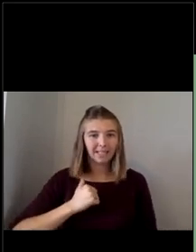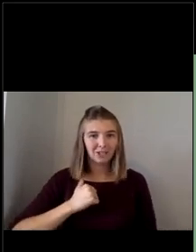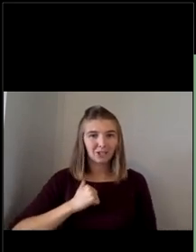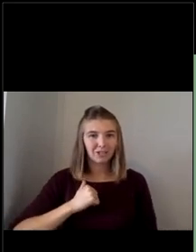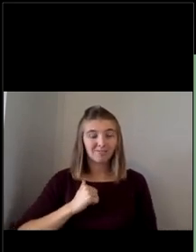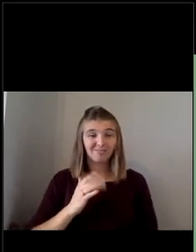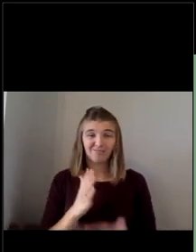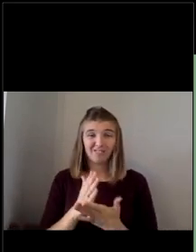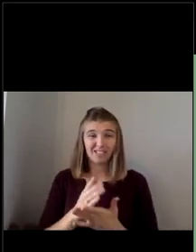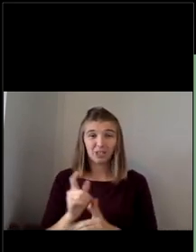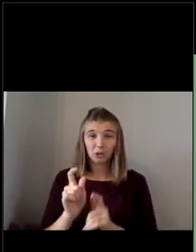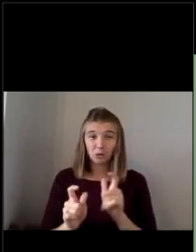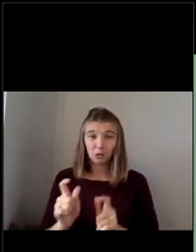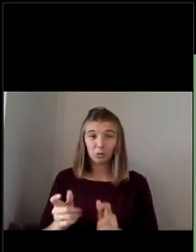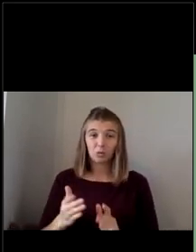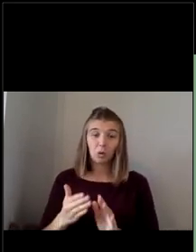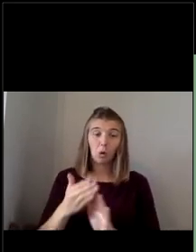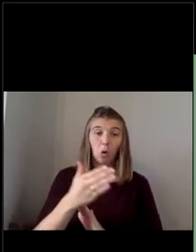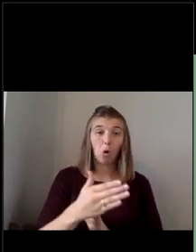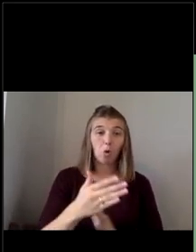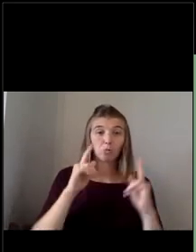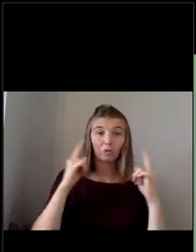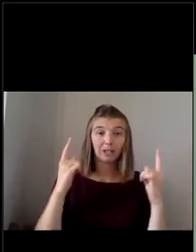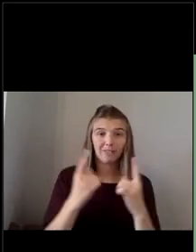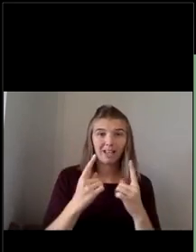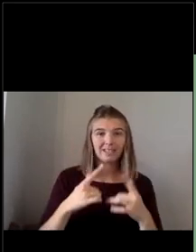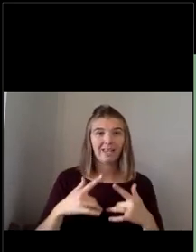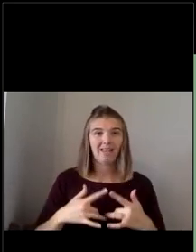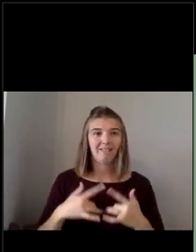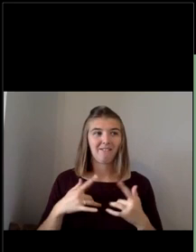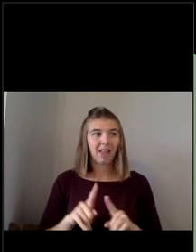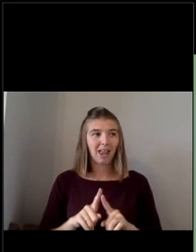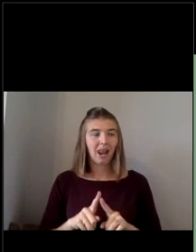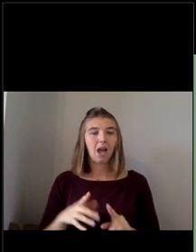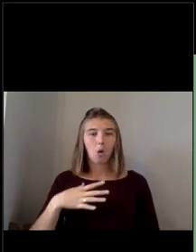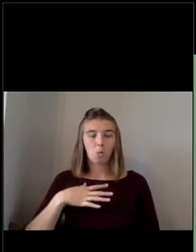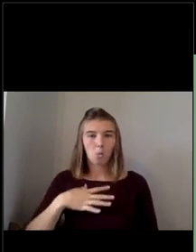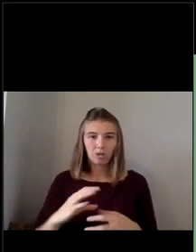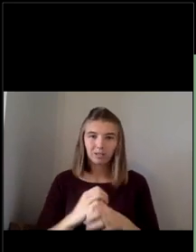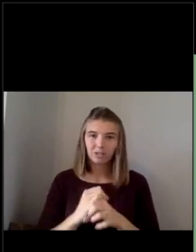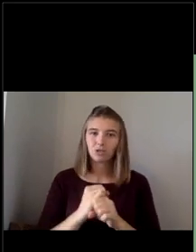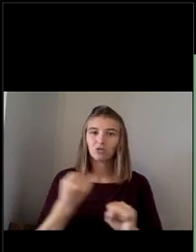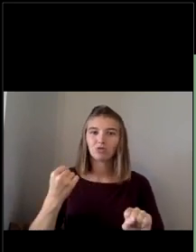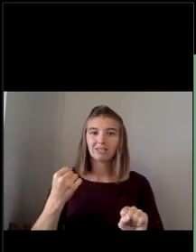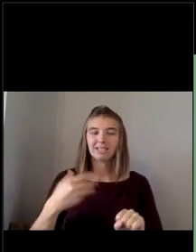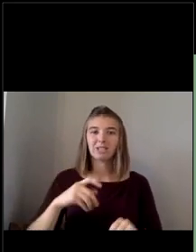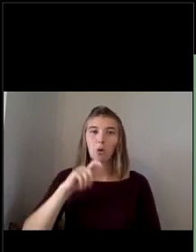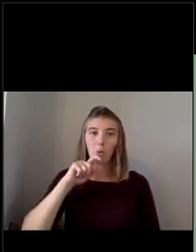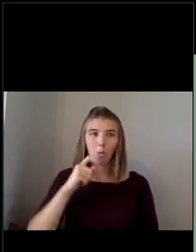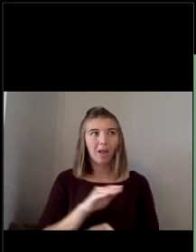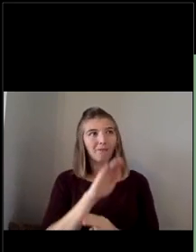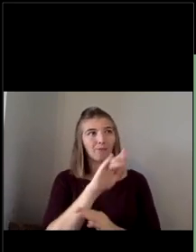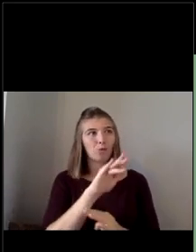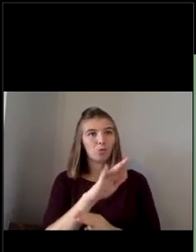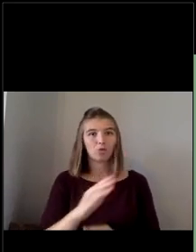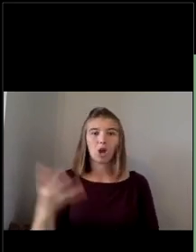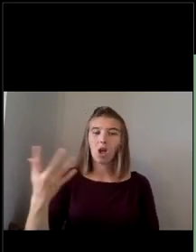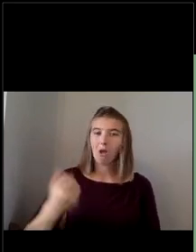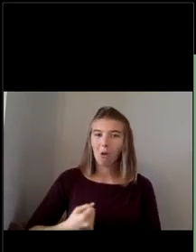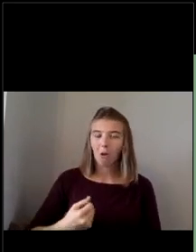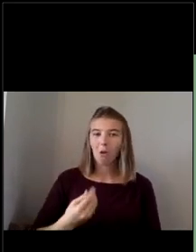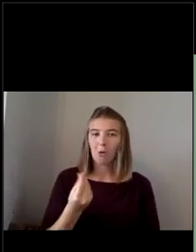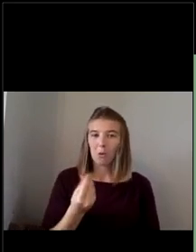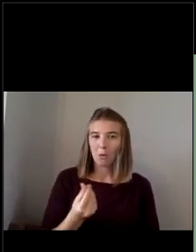a very good degree as a means of escaping their economic background, and they're often encouraged and even, you know,